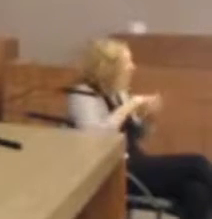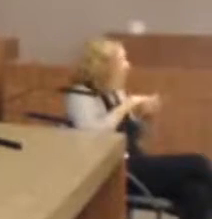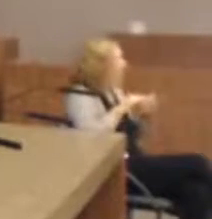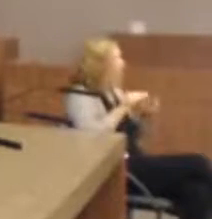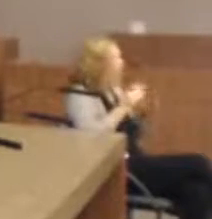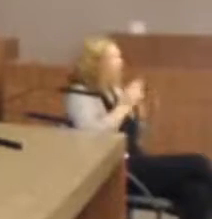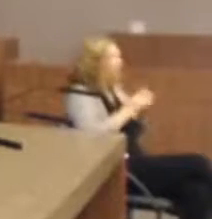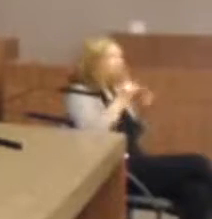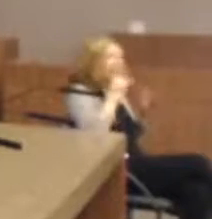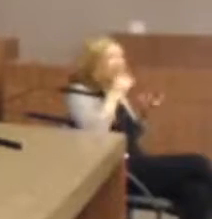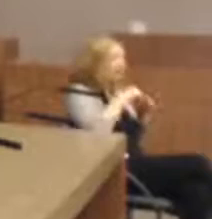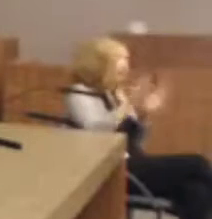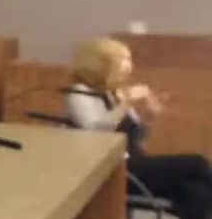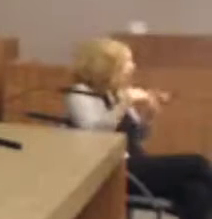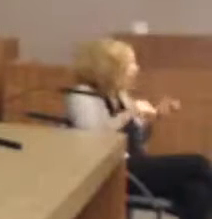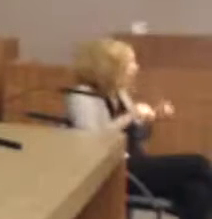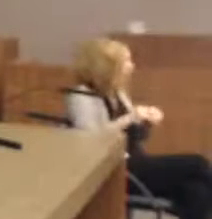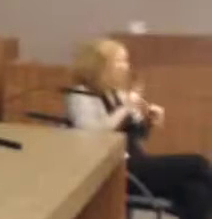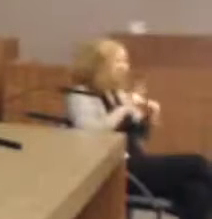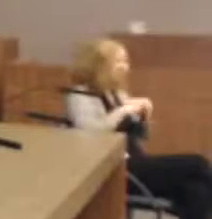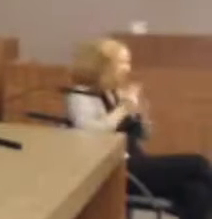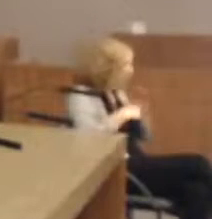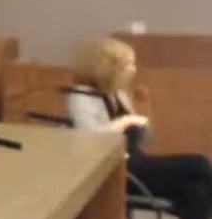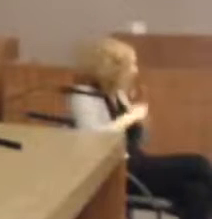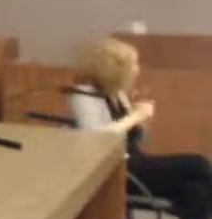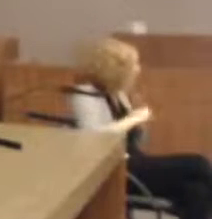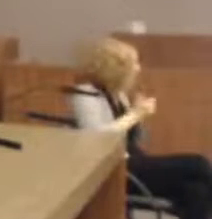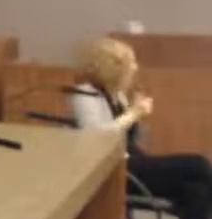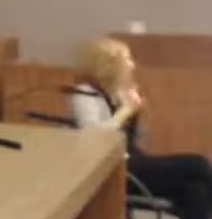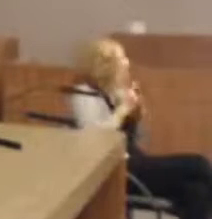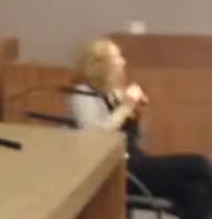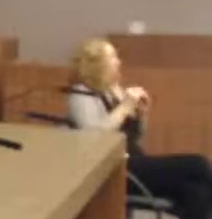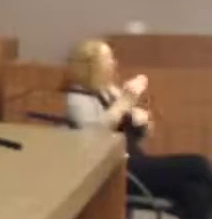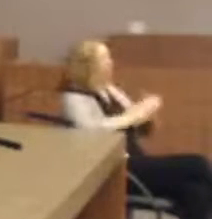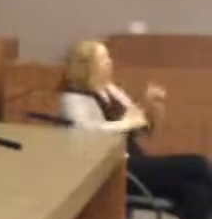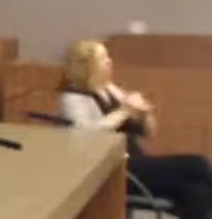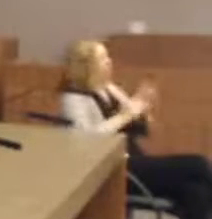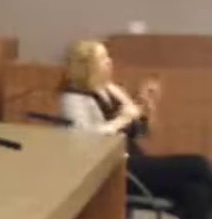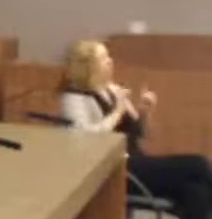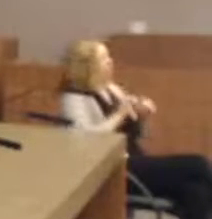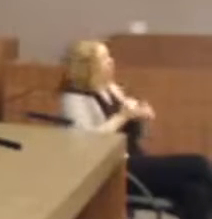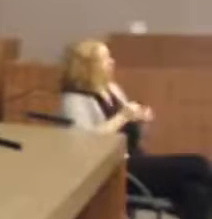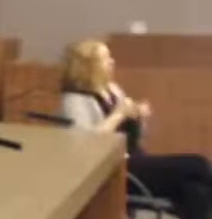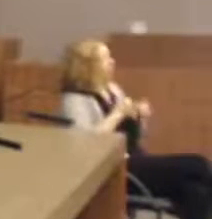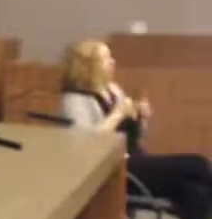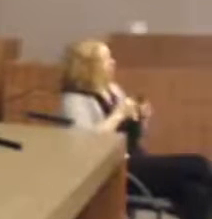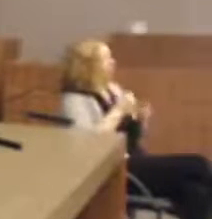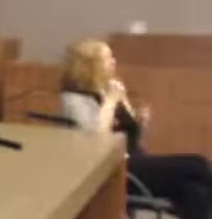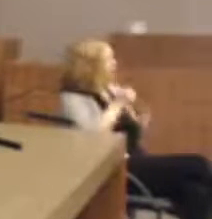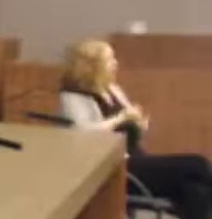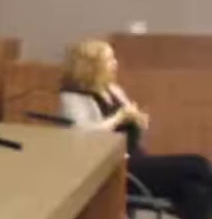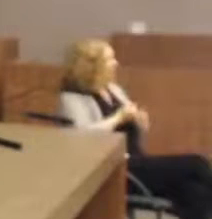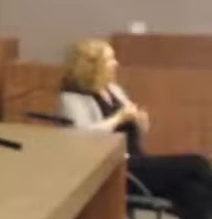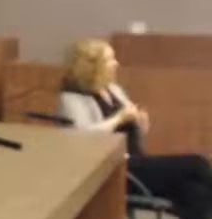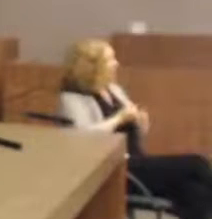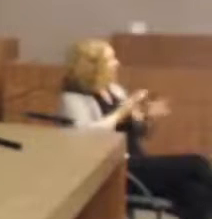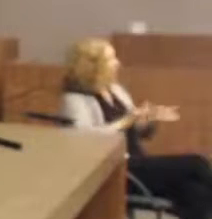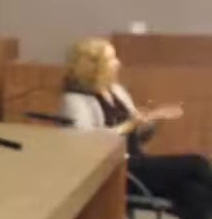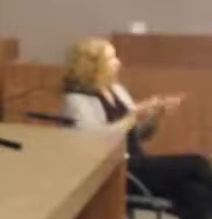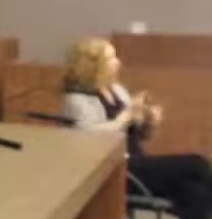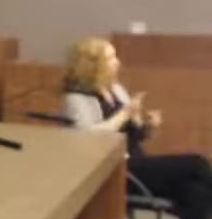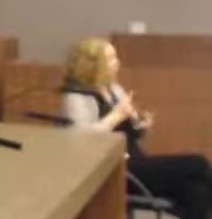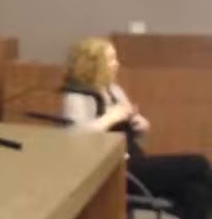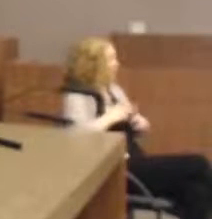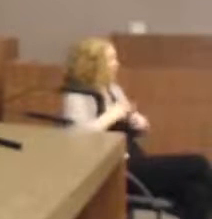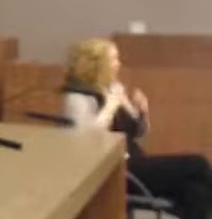in the room. Sit down and read a magazine. Some things that make you doesn't activate the irritation that's coming really